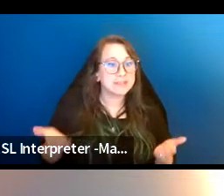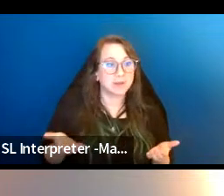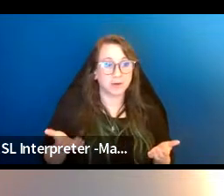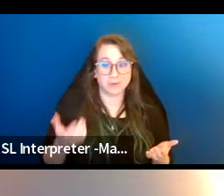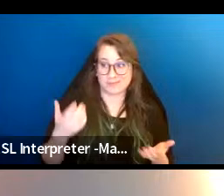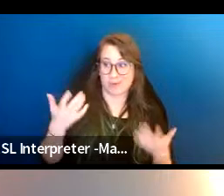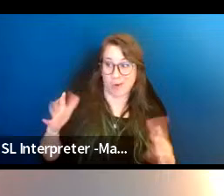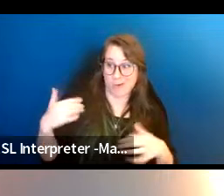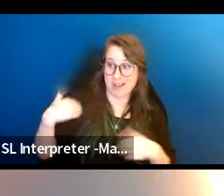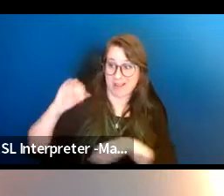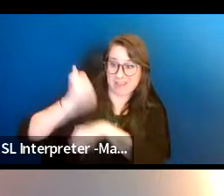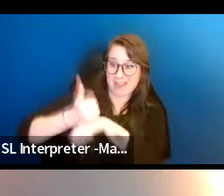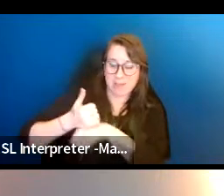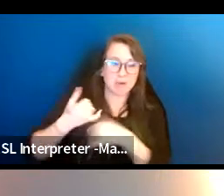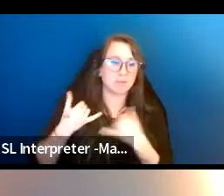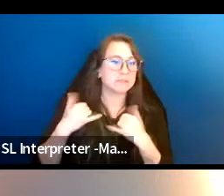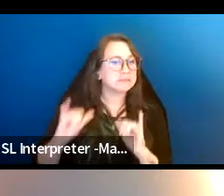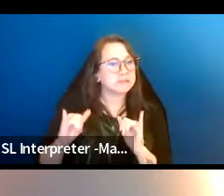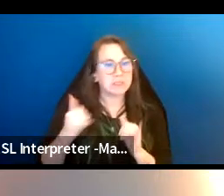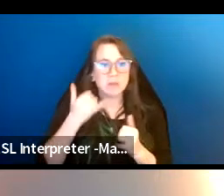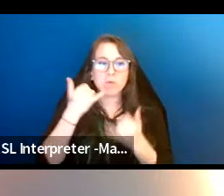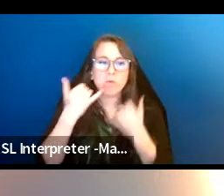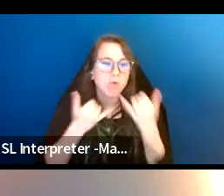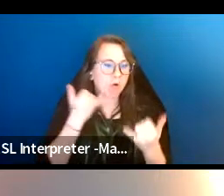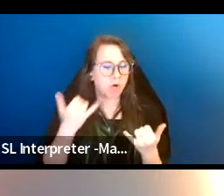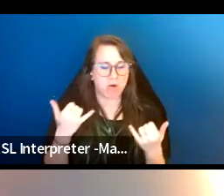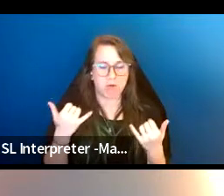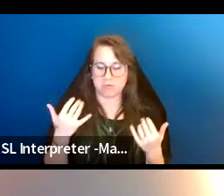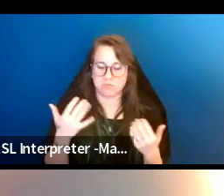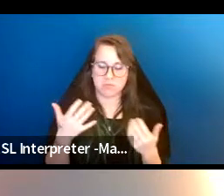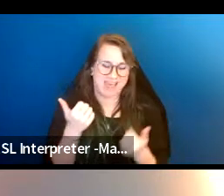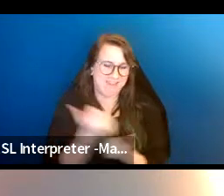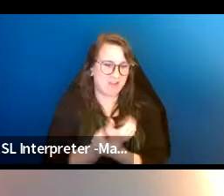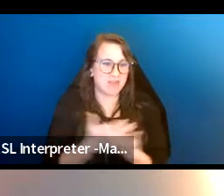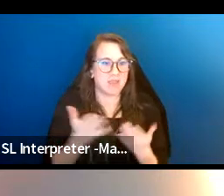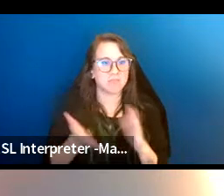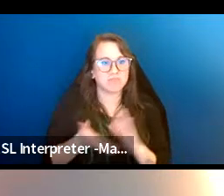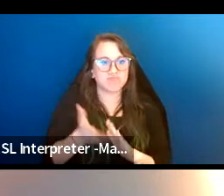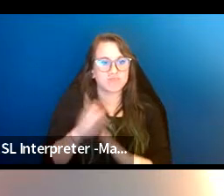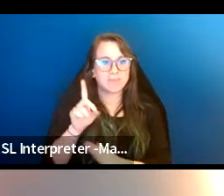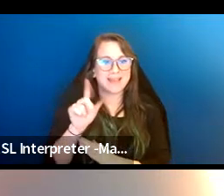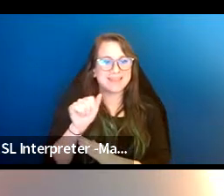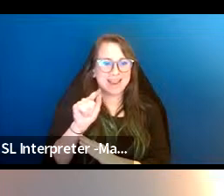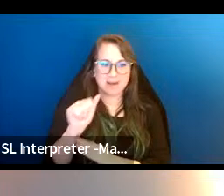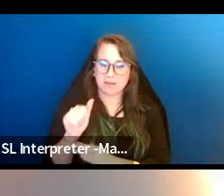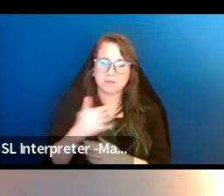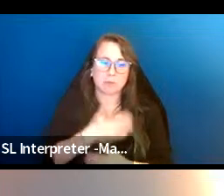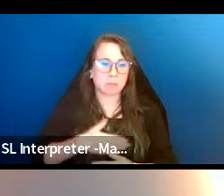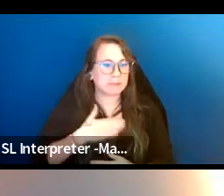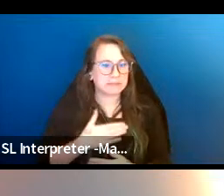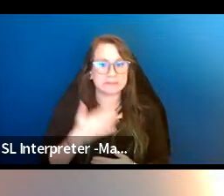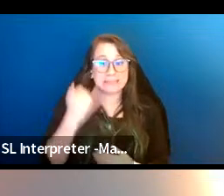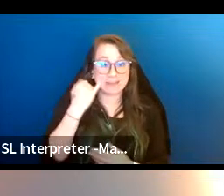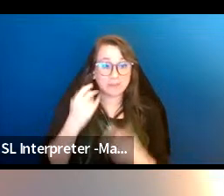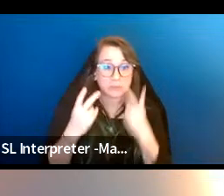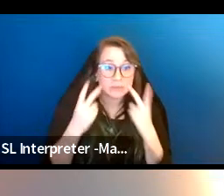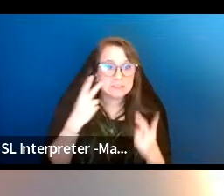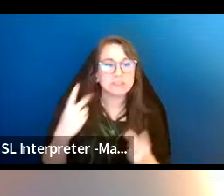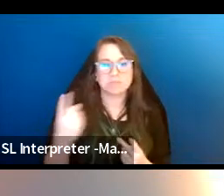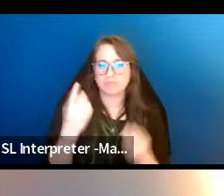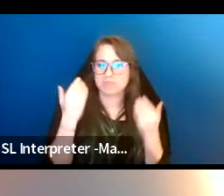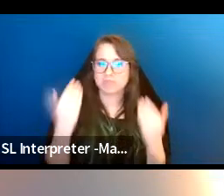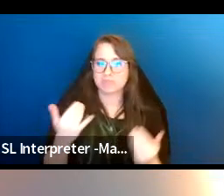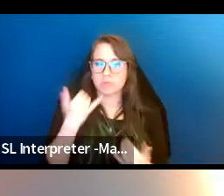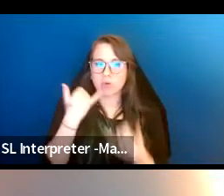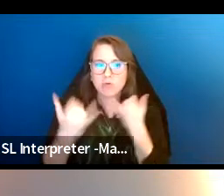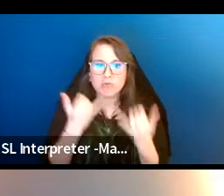camera there, still continue to call. Like we've been told, everything is run by data. And so I would like for folks to continue to make those calls,